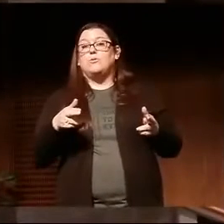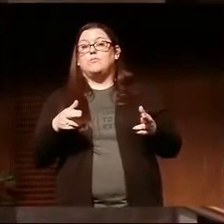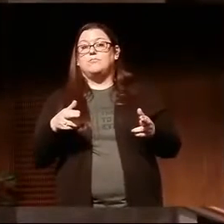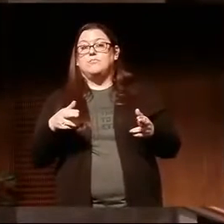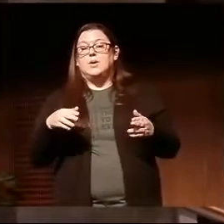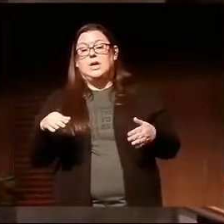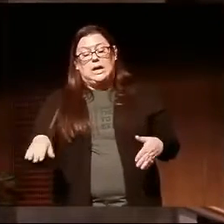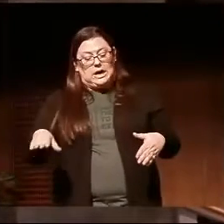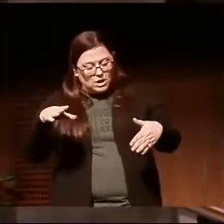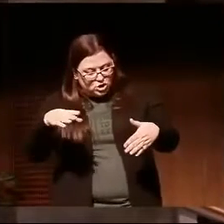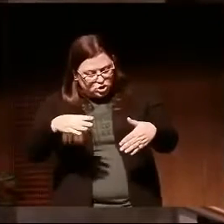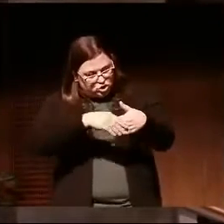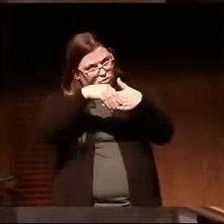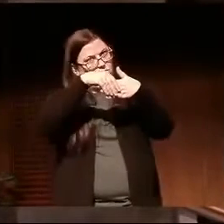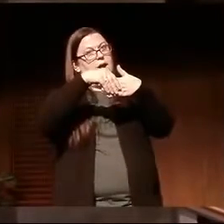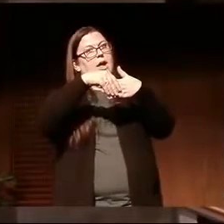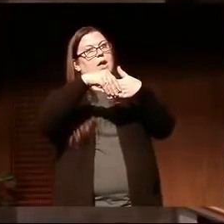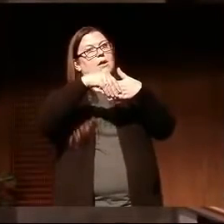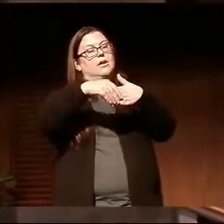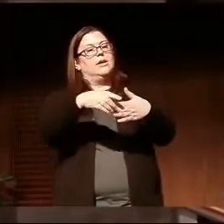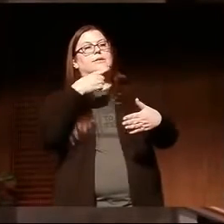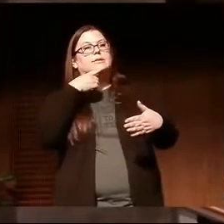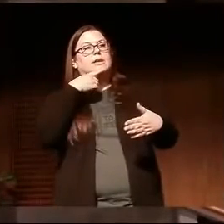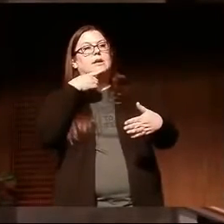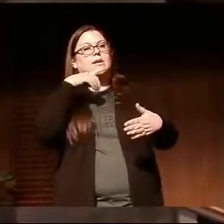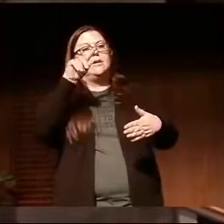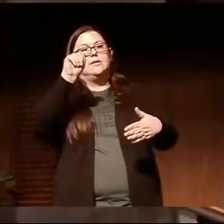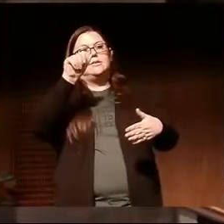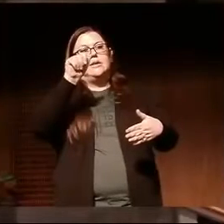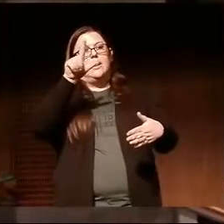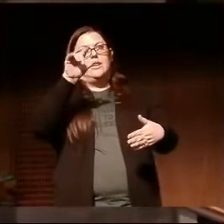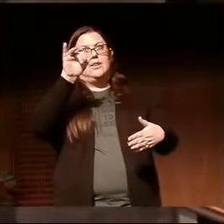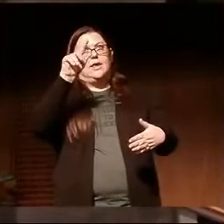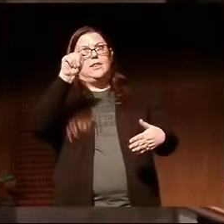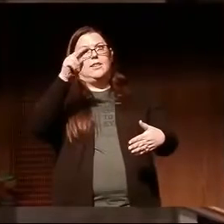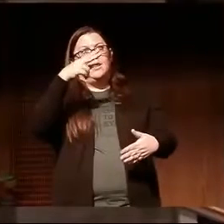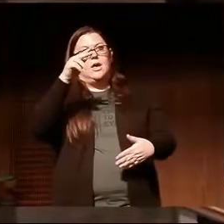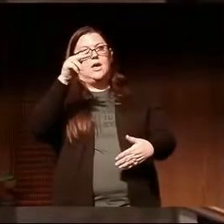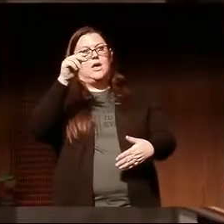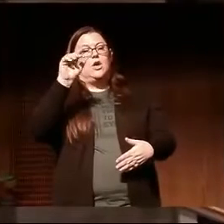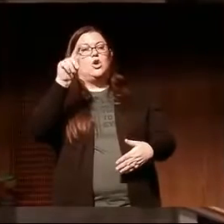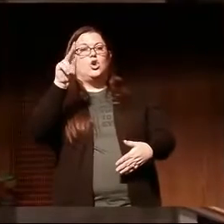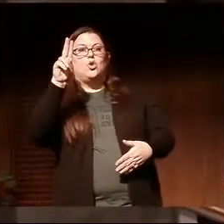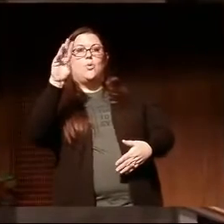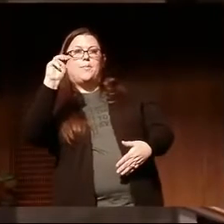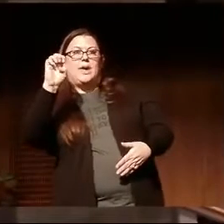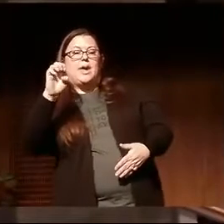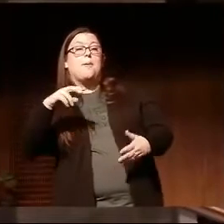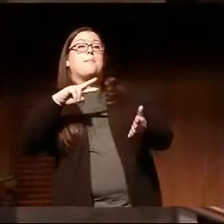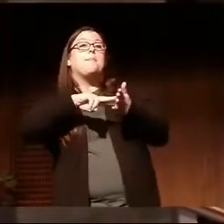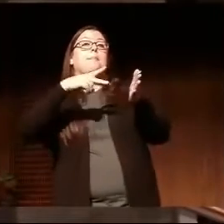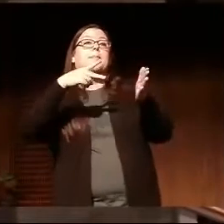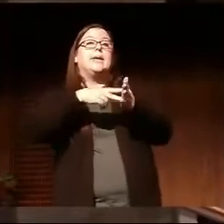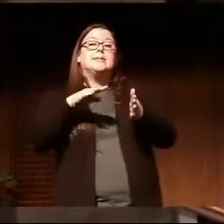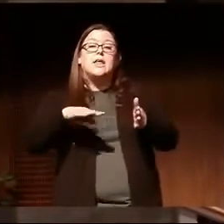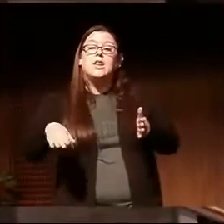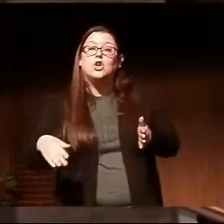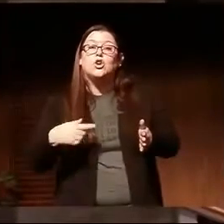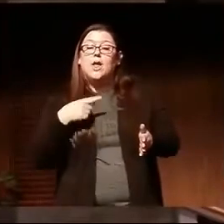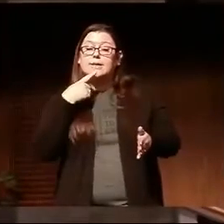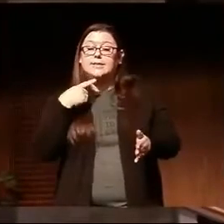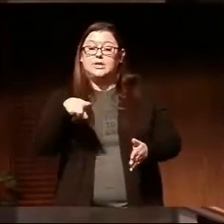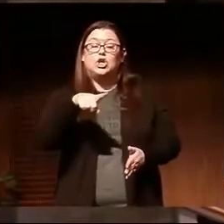the hand, he said to her, "Talitha kumi," which means, "Little girl, I say to you, arise." And